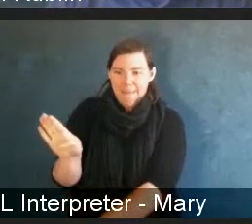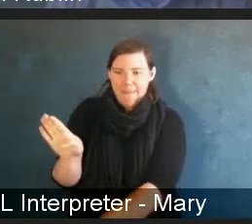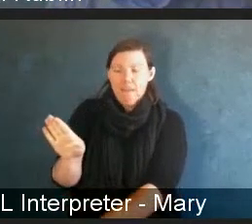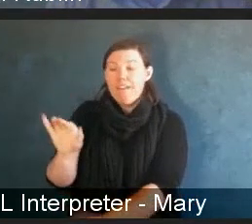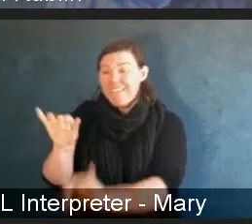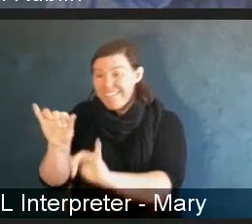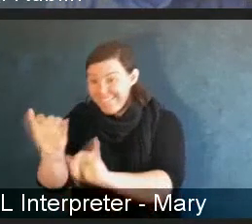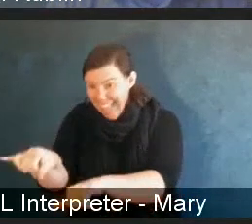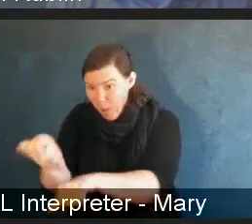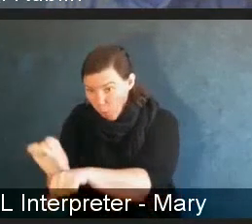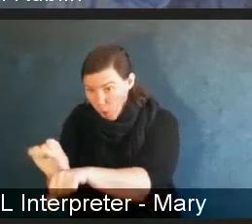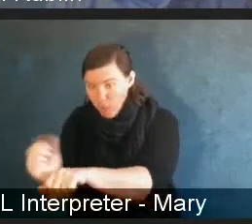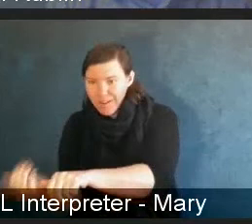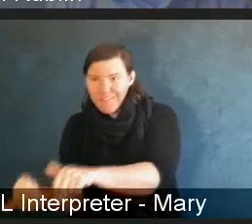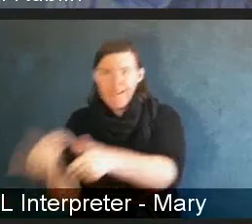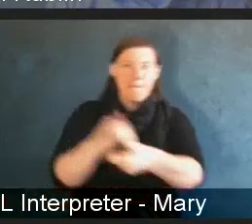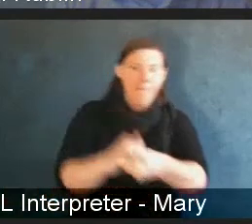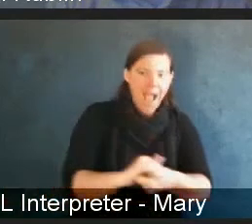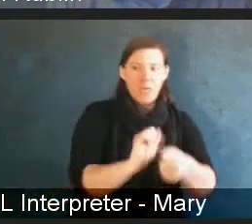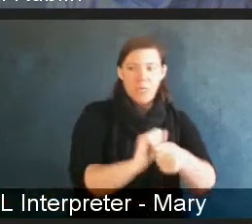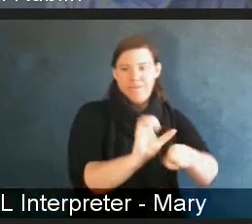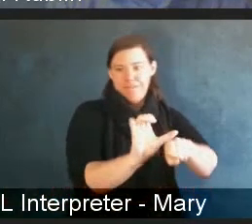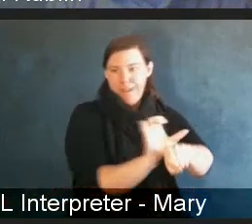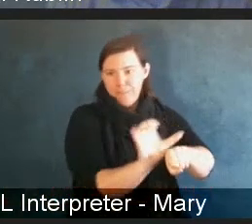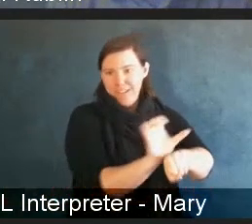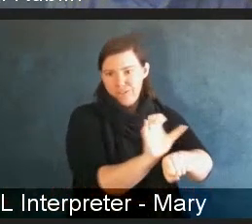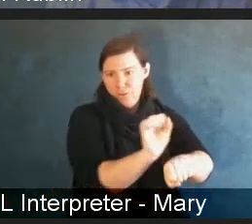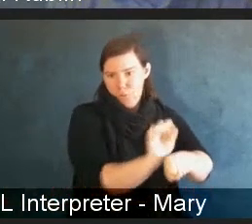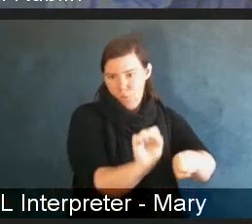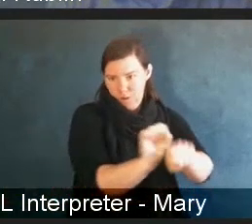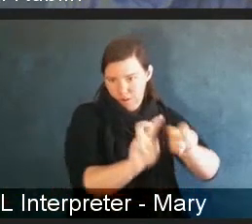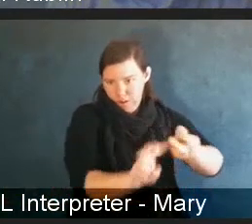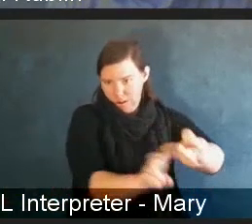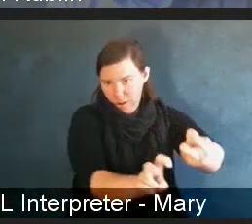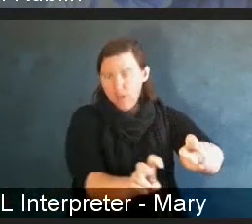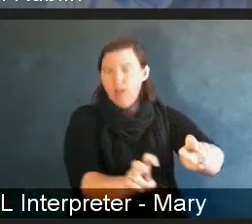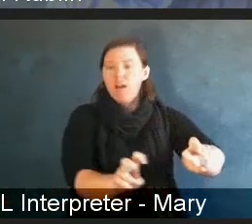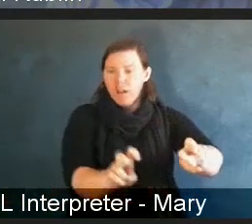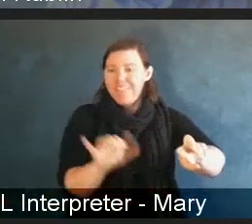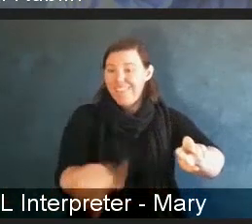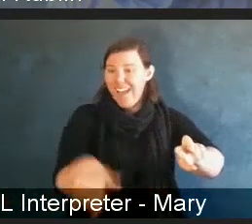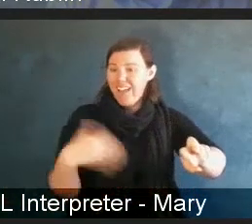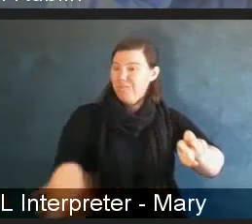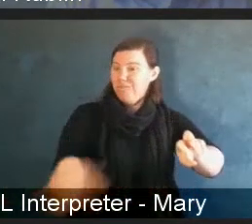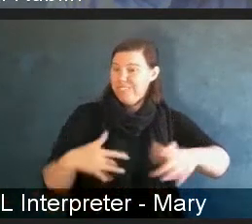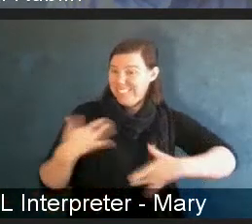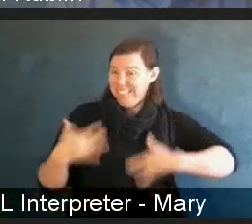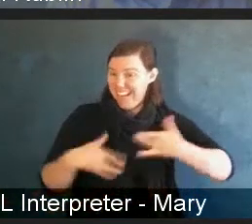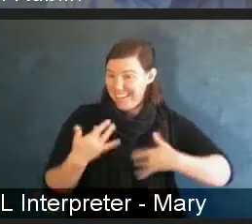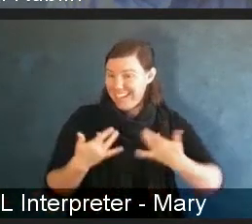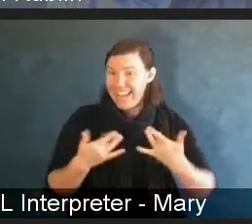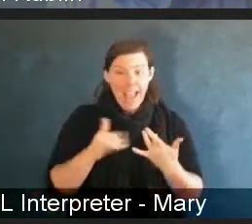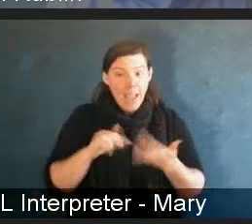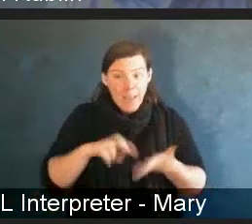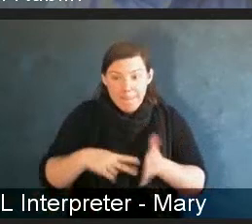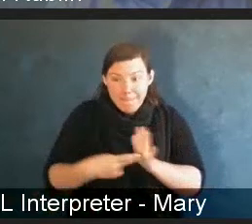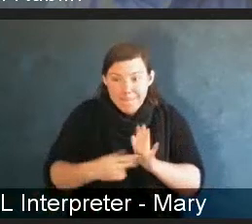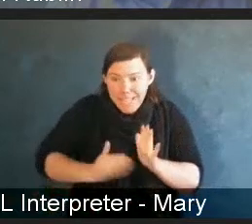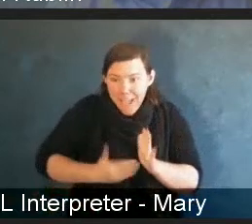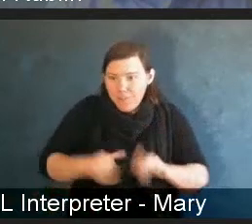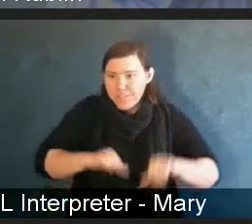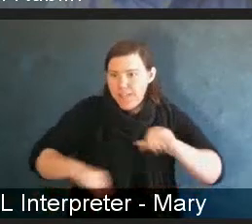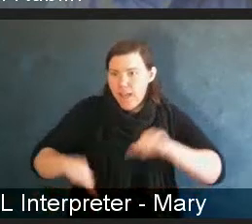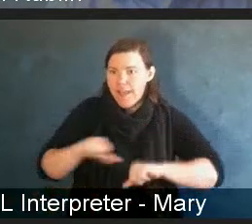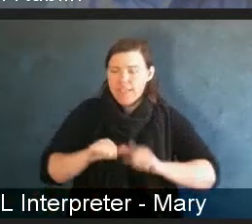we're also embarking on and allowing us to really again accelerate our science by doing both ends of it,